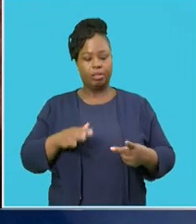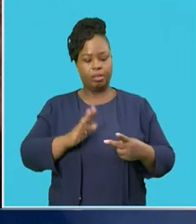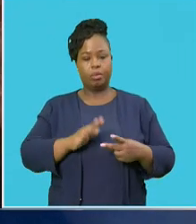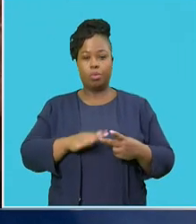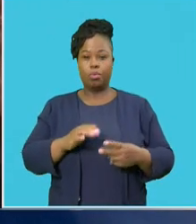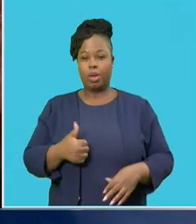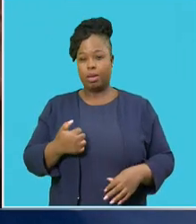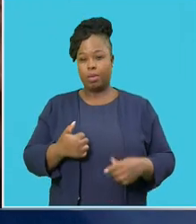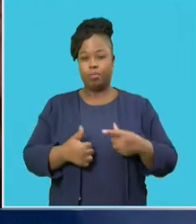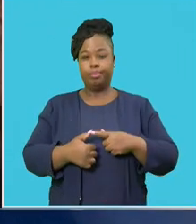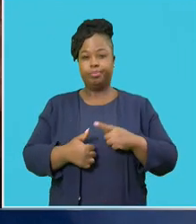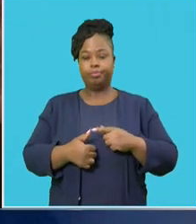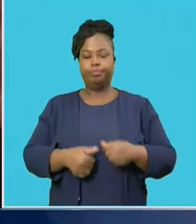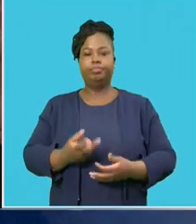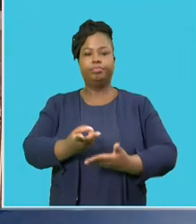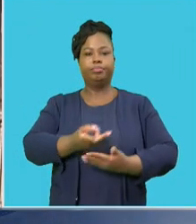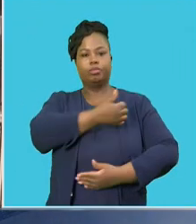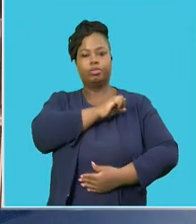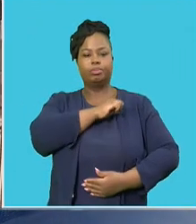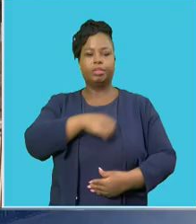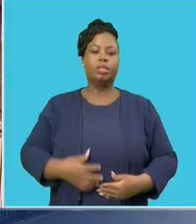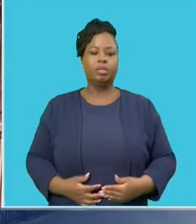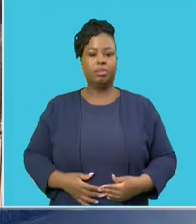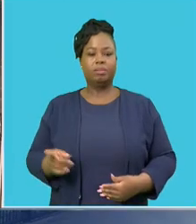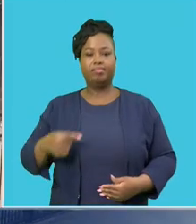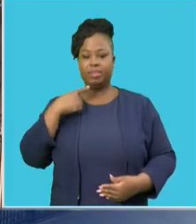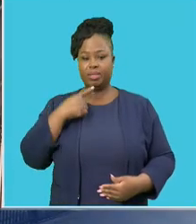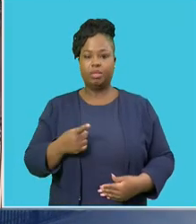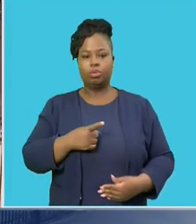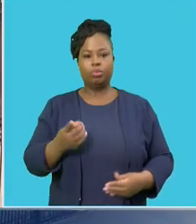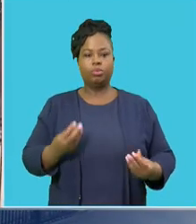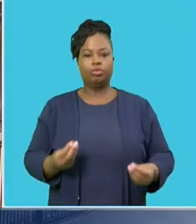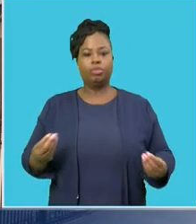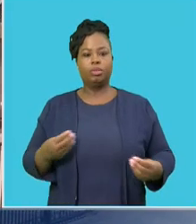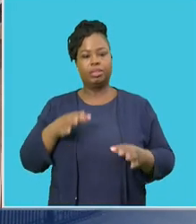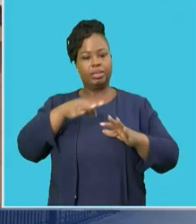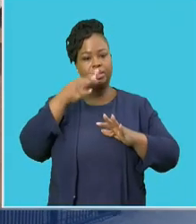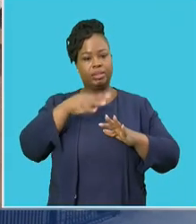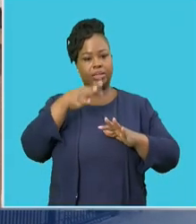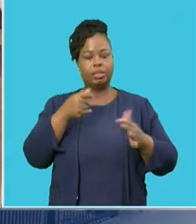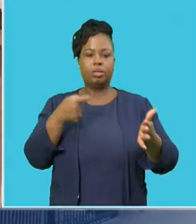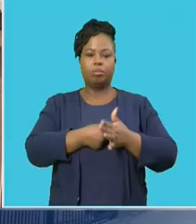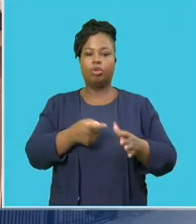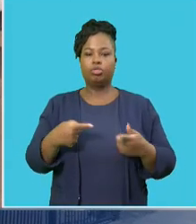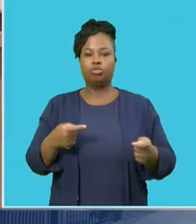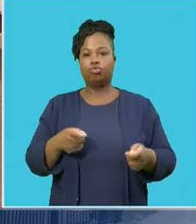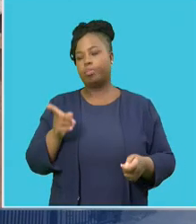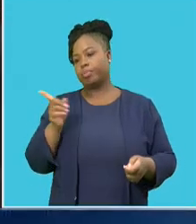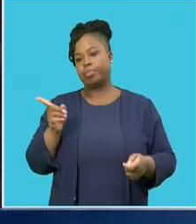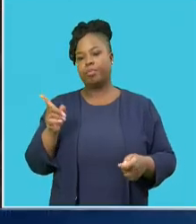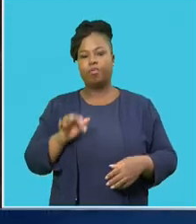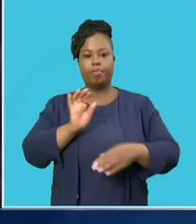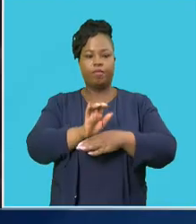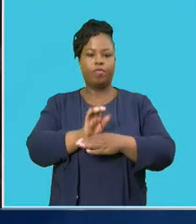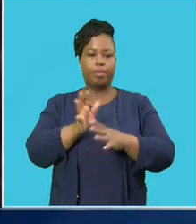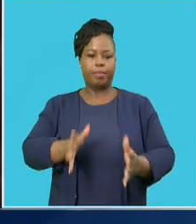ises meni esipka inge sondo kusola uutile zingane zil damasneksa zwa tenge estolo sabok figa.